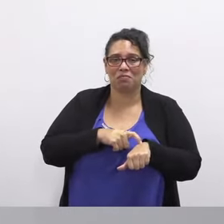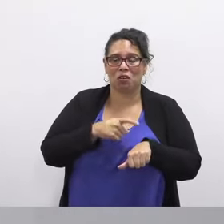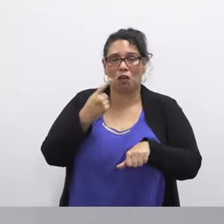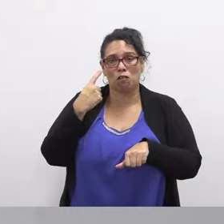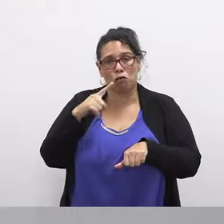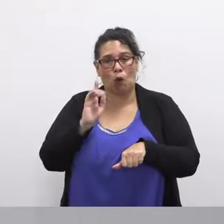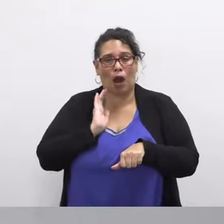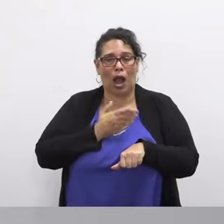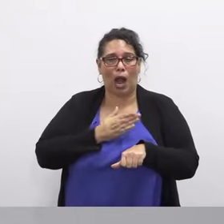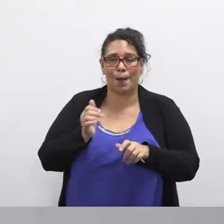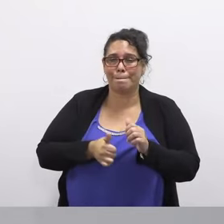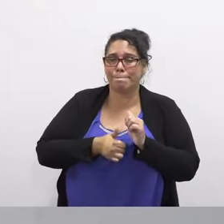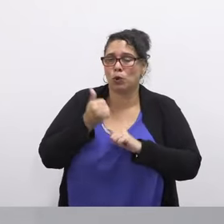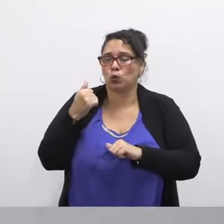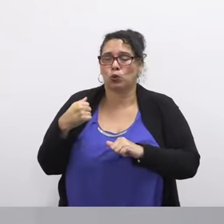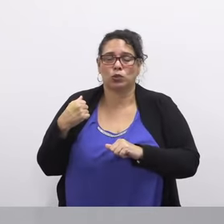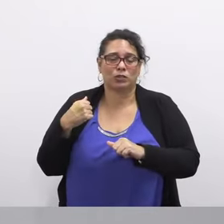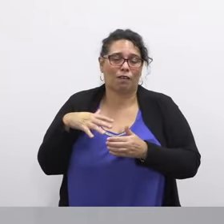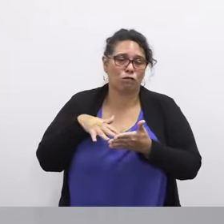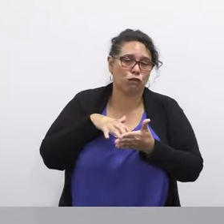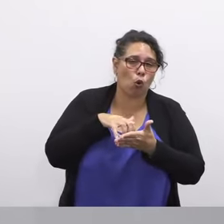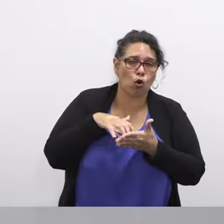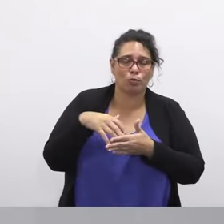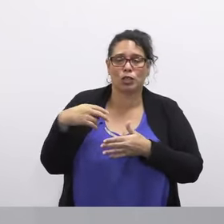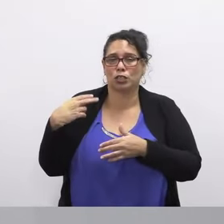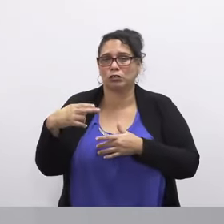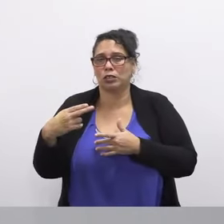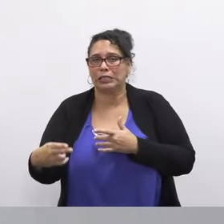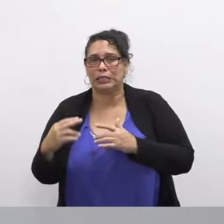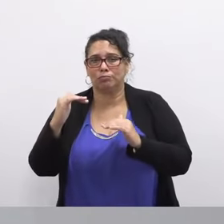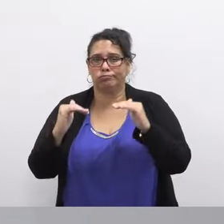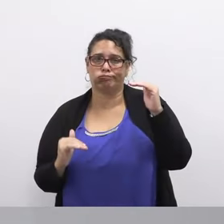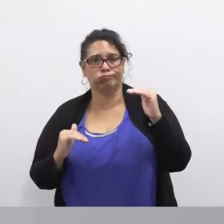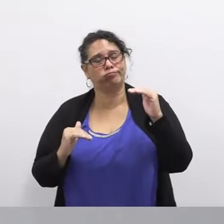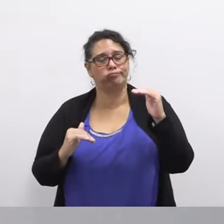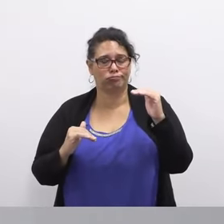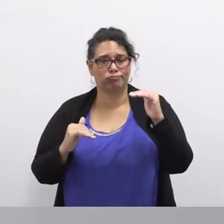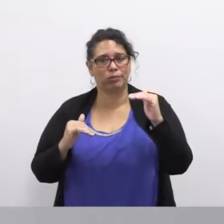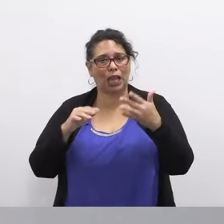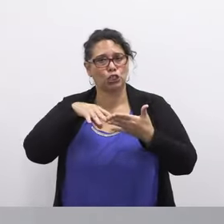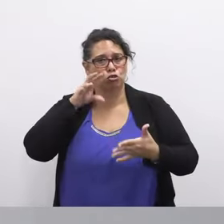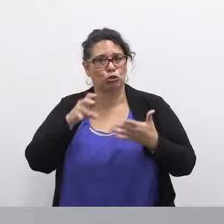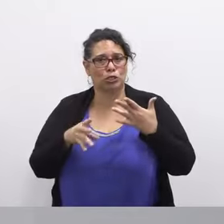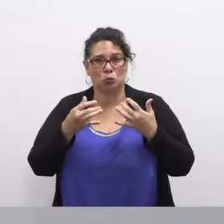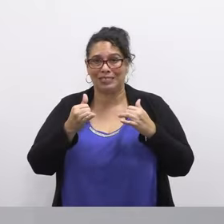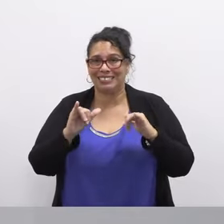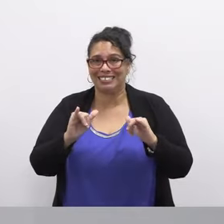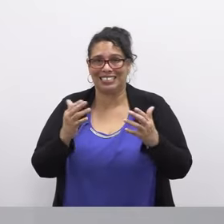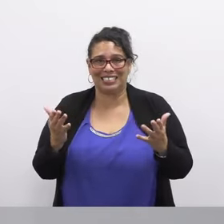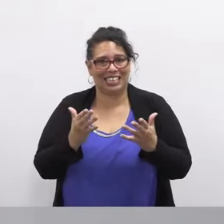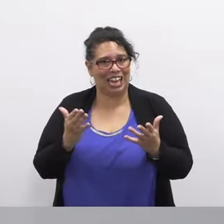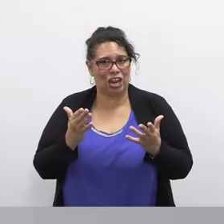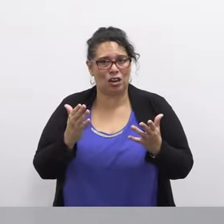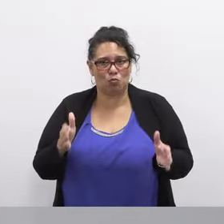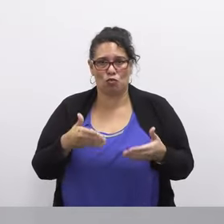vulnerable, historically marginalized, disenfranchised communities and students. And we are still here delivering